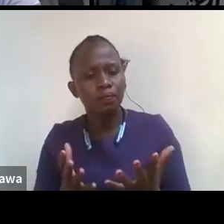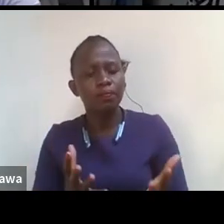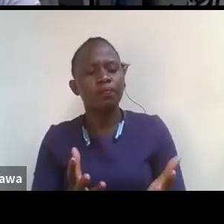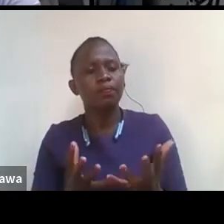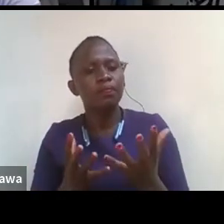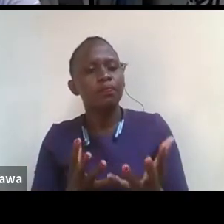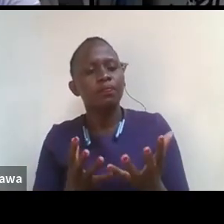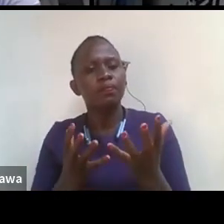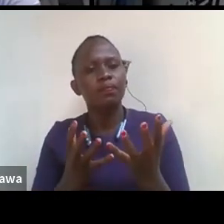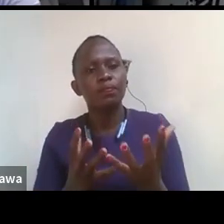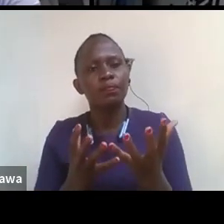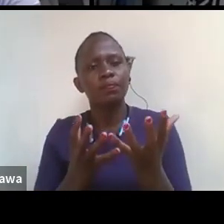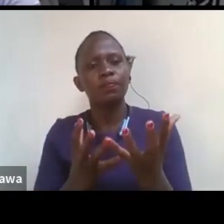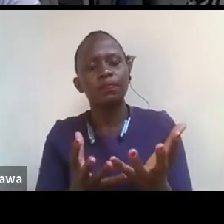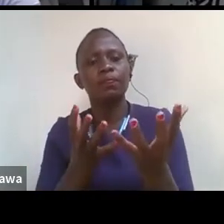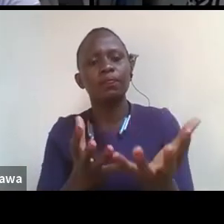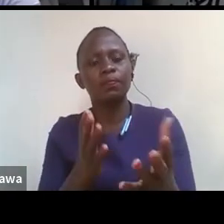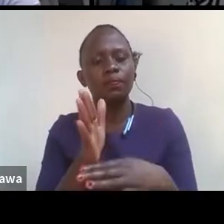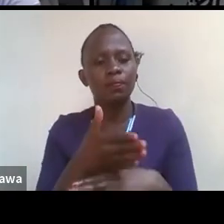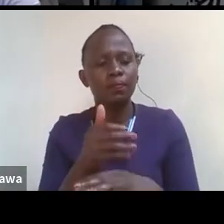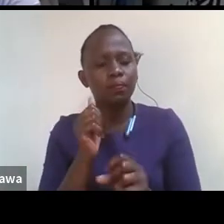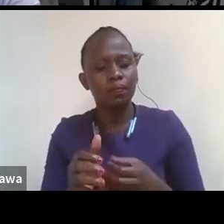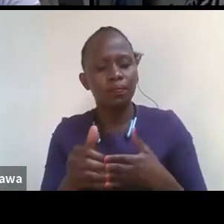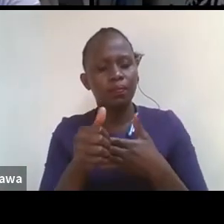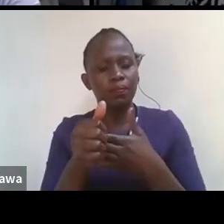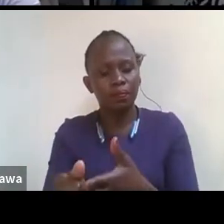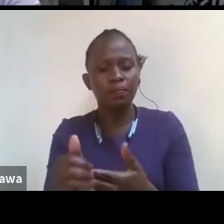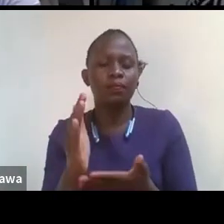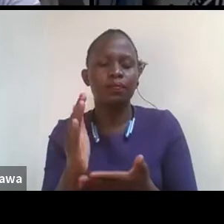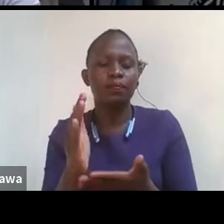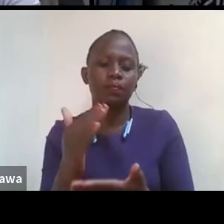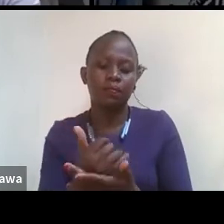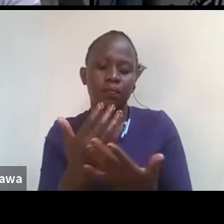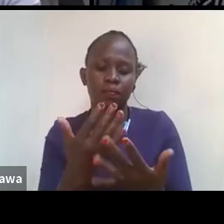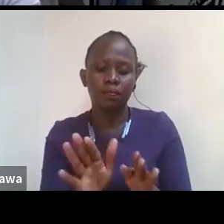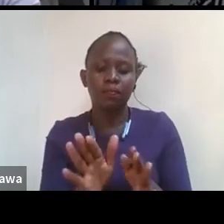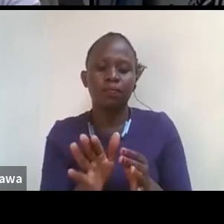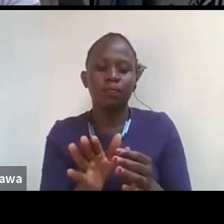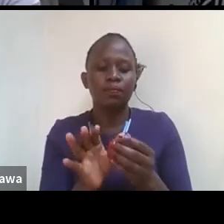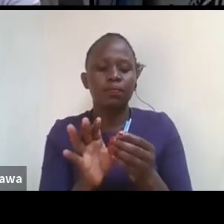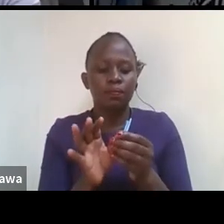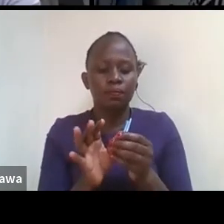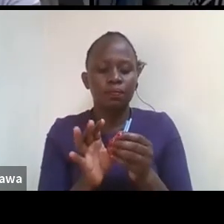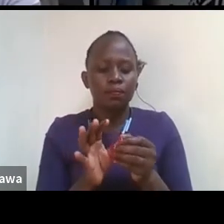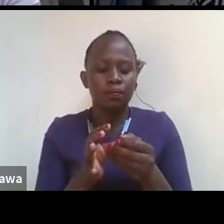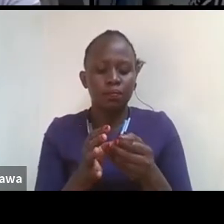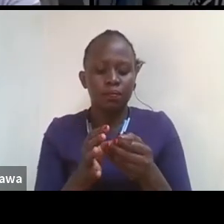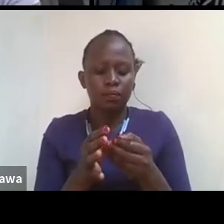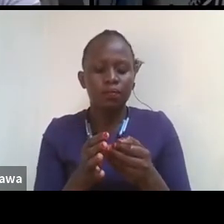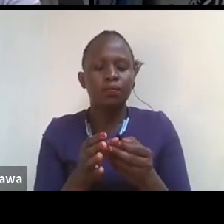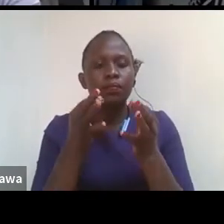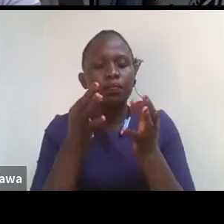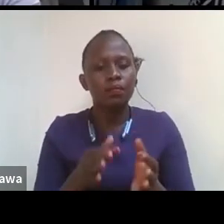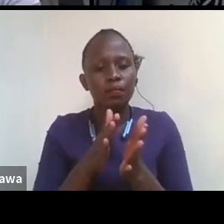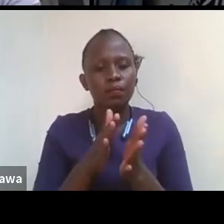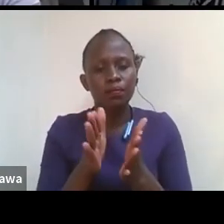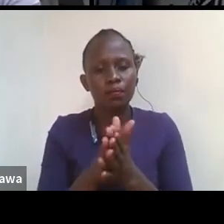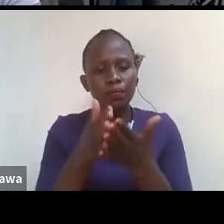lead or something, but at least the things are pointed out. If young people look into those websites of Chamber of Mines, the